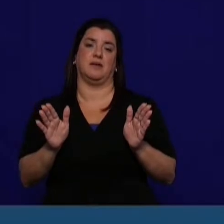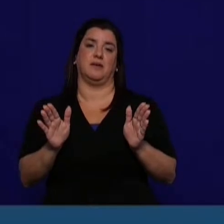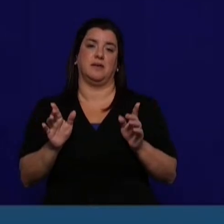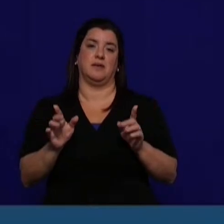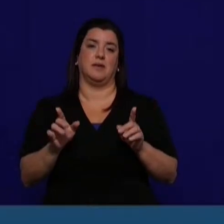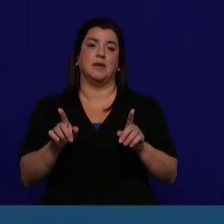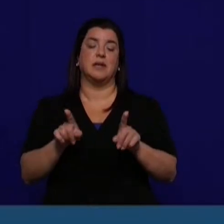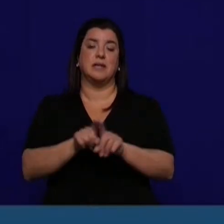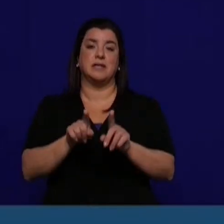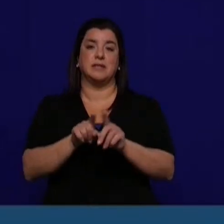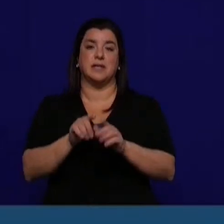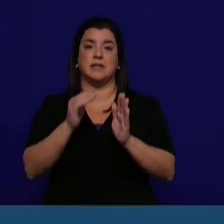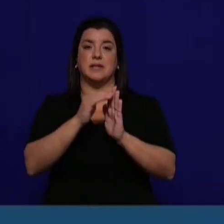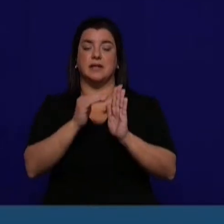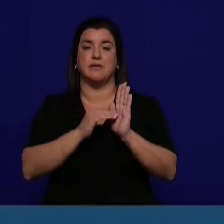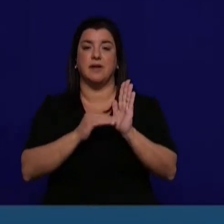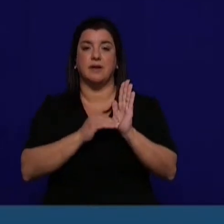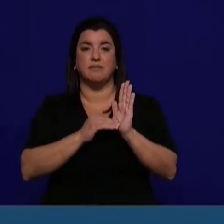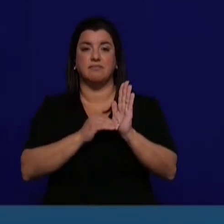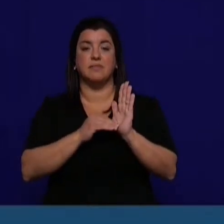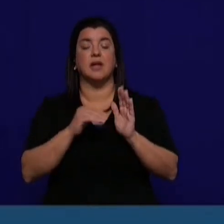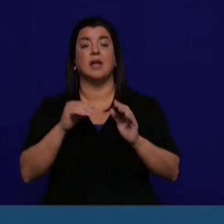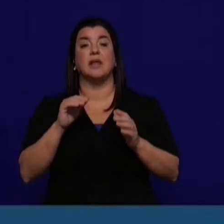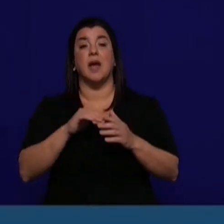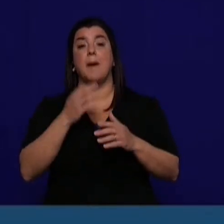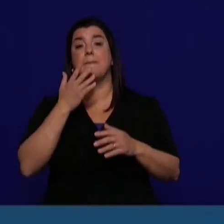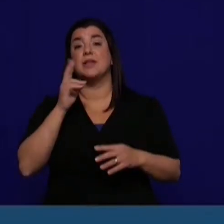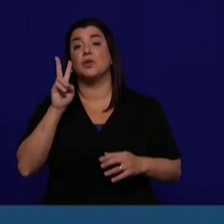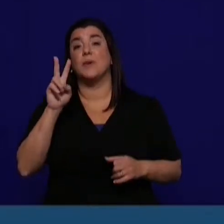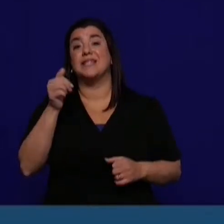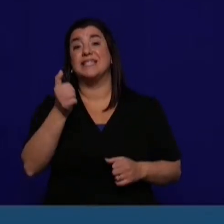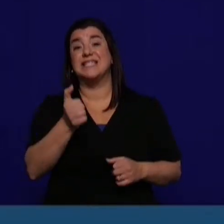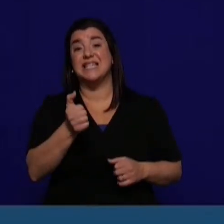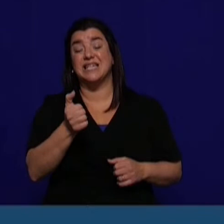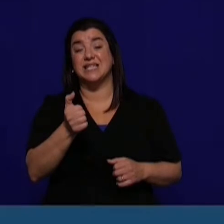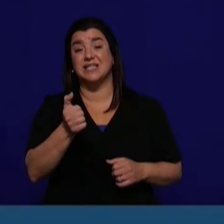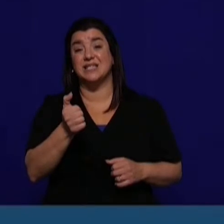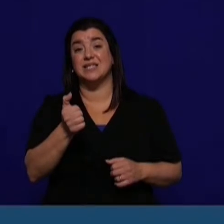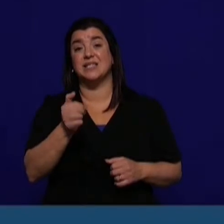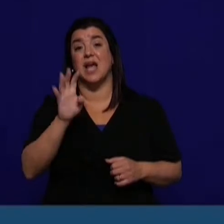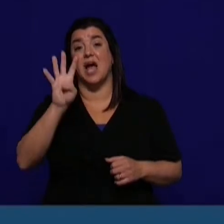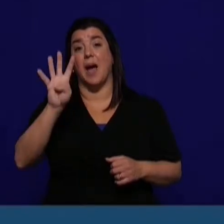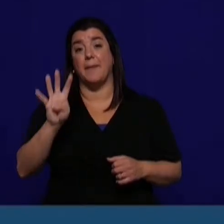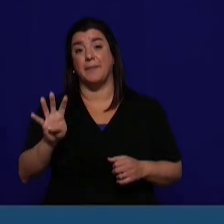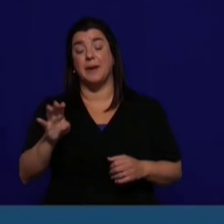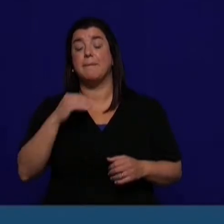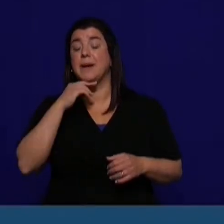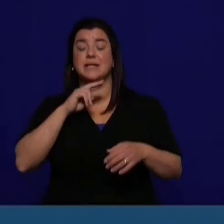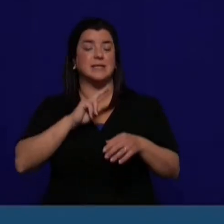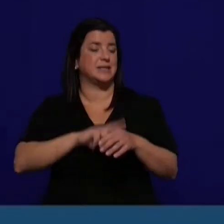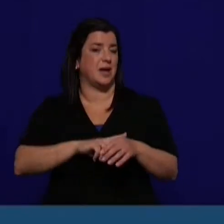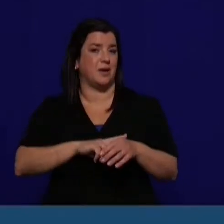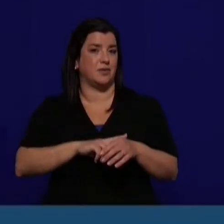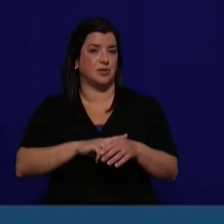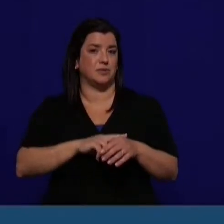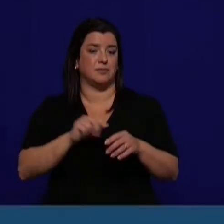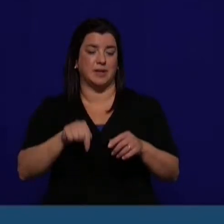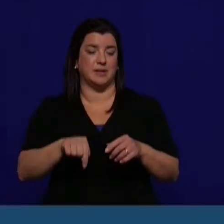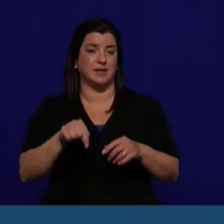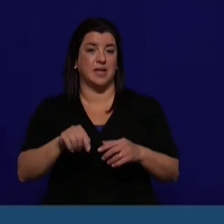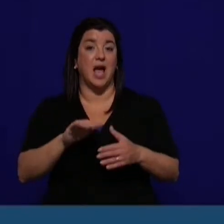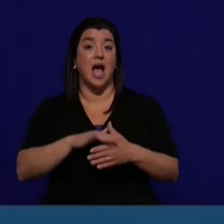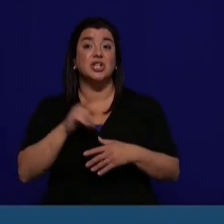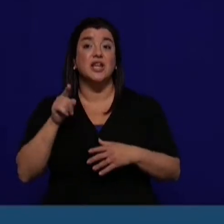ħankunu fit-26 ta' April niftħu dawn l-isports bħalissa għaliex huma ta' riskju għoli